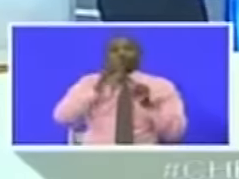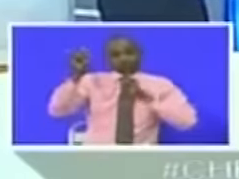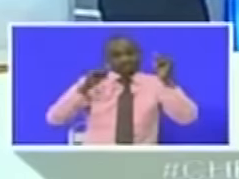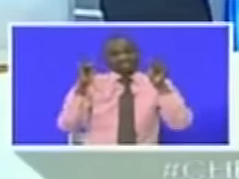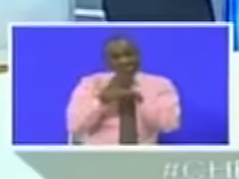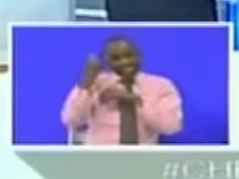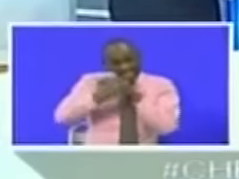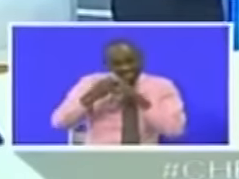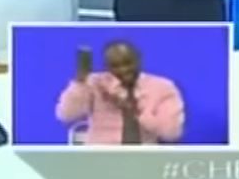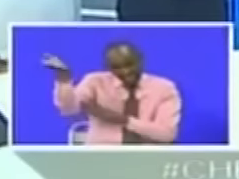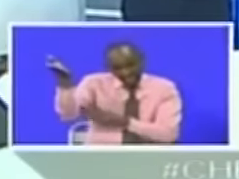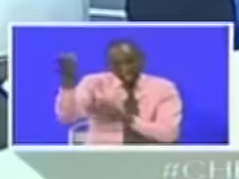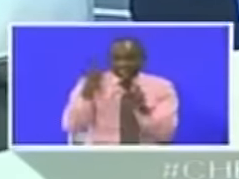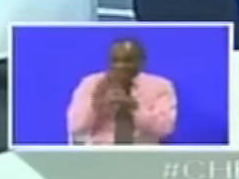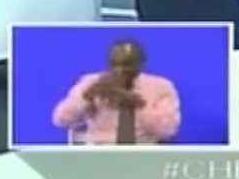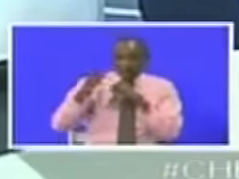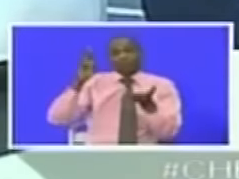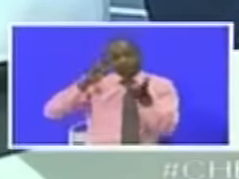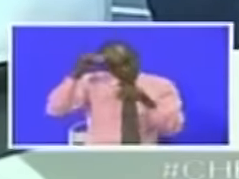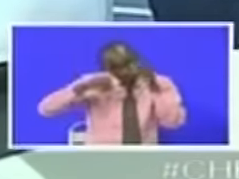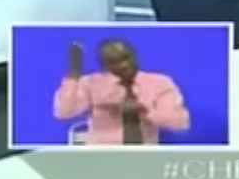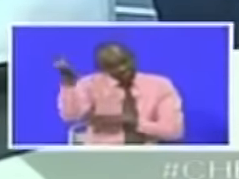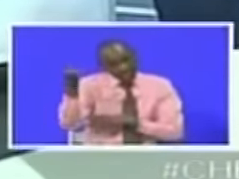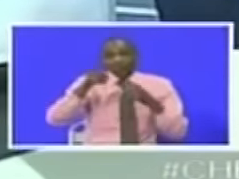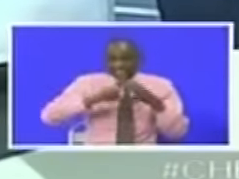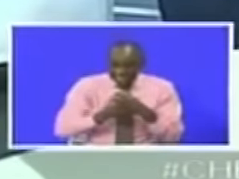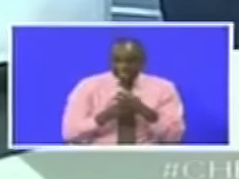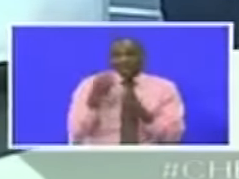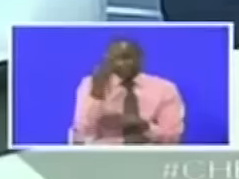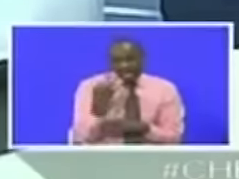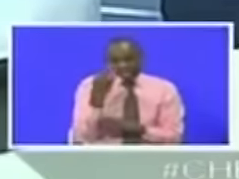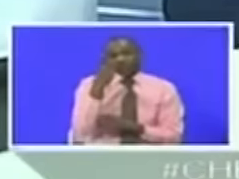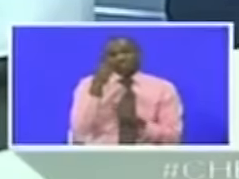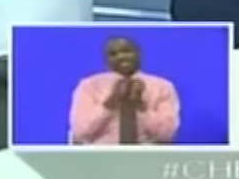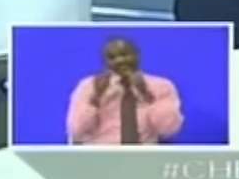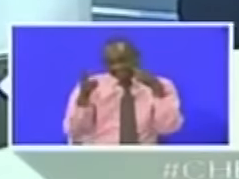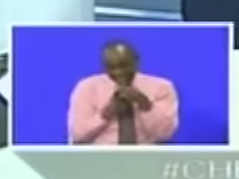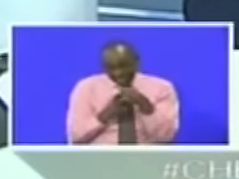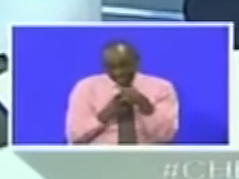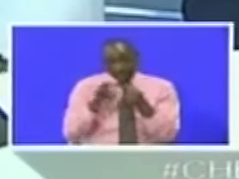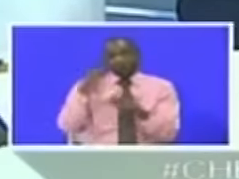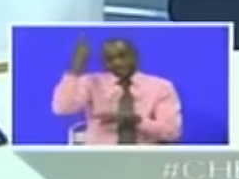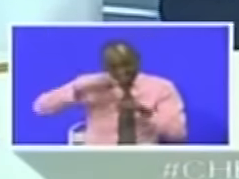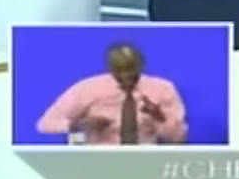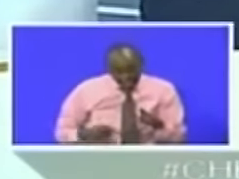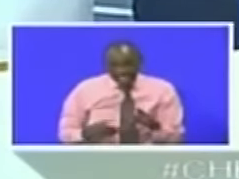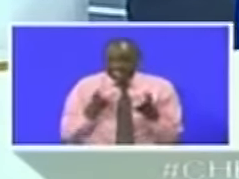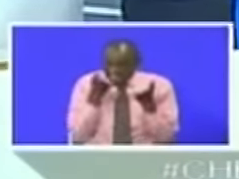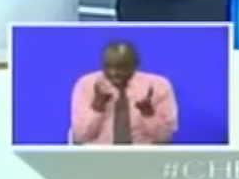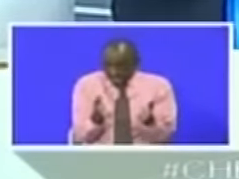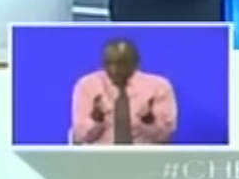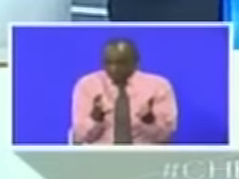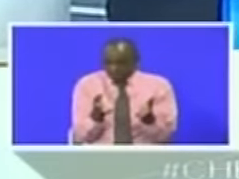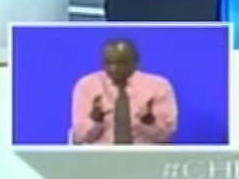to vote, and their registration will begin in March 2017, that is next year. So we just want to give you this